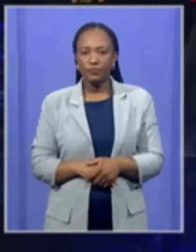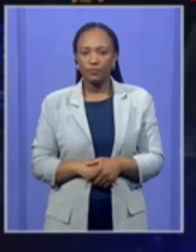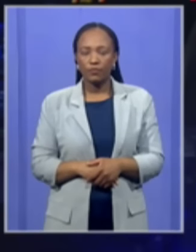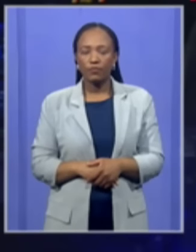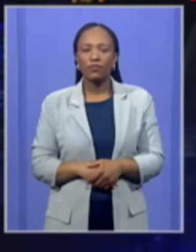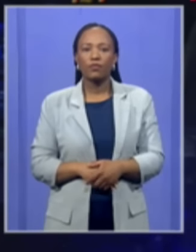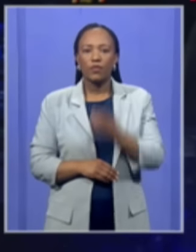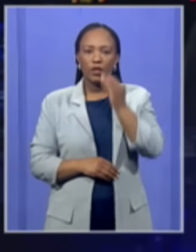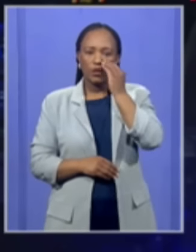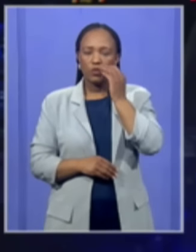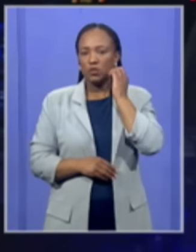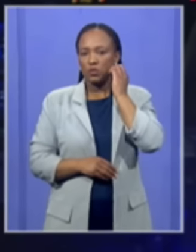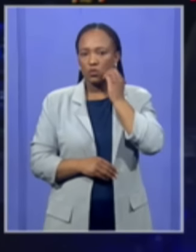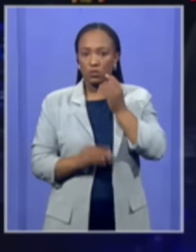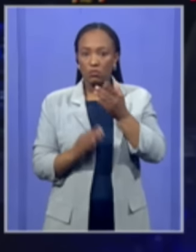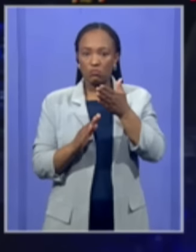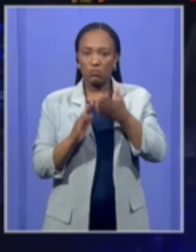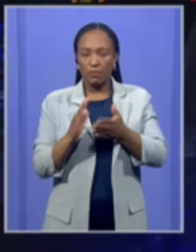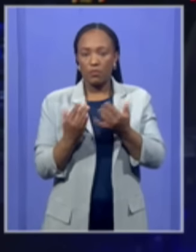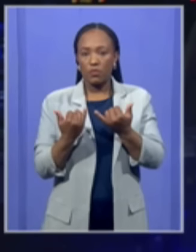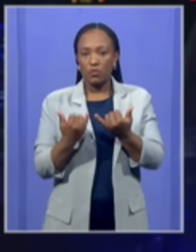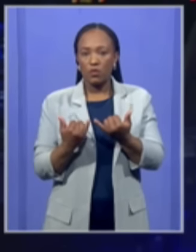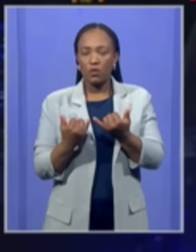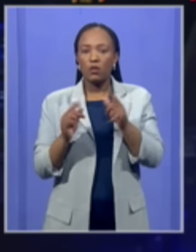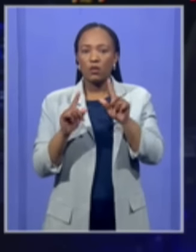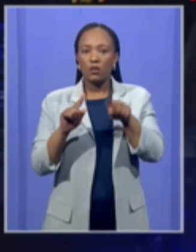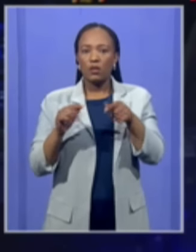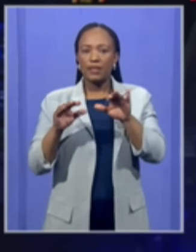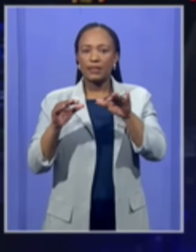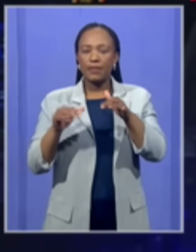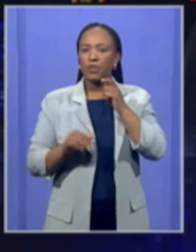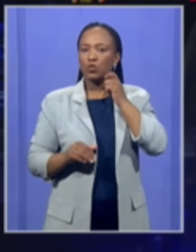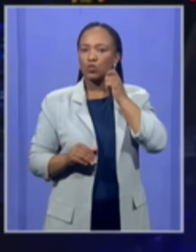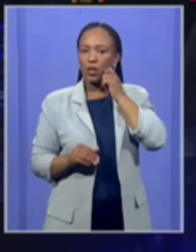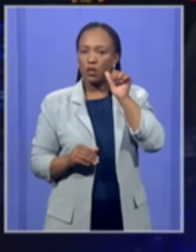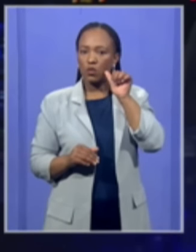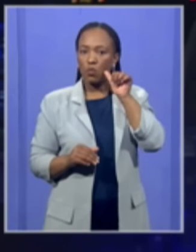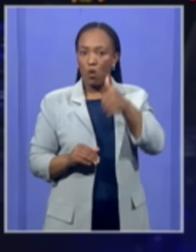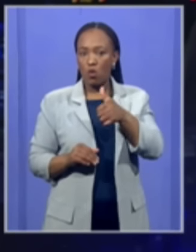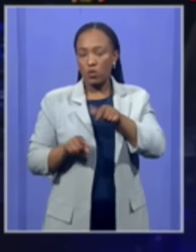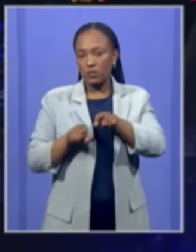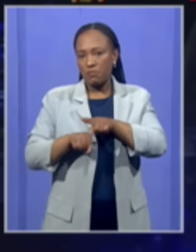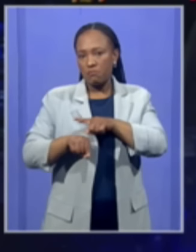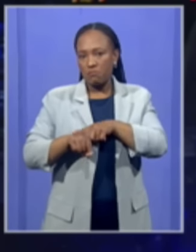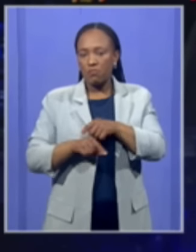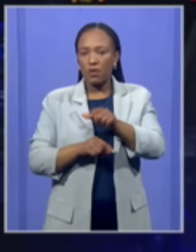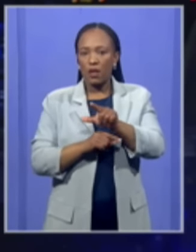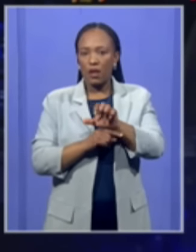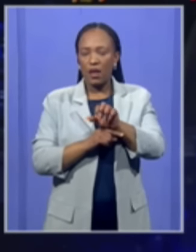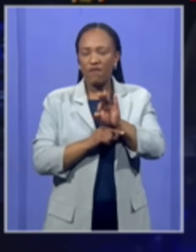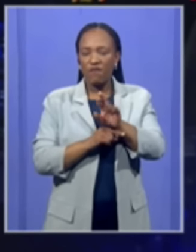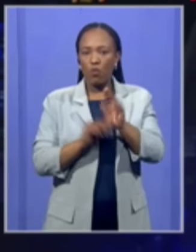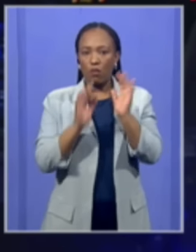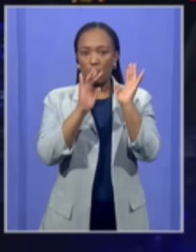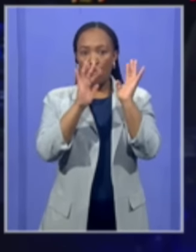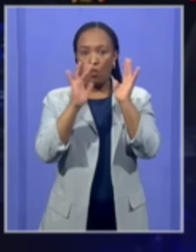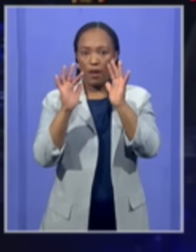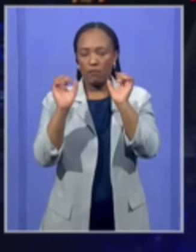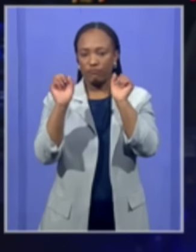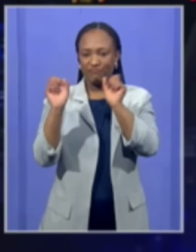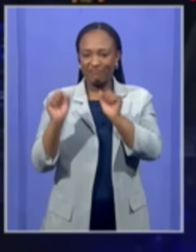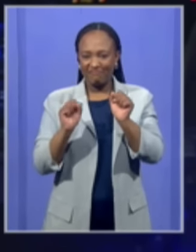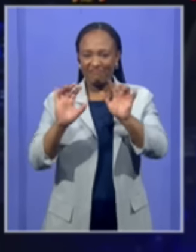Kgaso ena ya ditaba tsa Sesotho e fella mona kopana le moifo wa rona wa ditaba tsa Setswana hosane ka yona nako ena le fumuta ngwa latela ka Blipi.